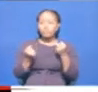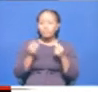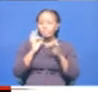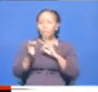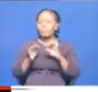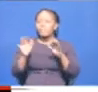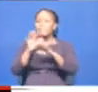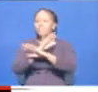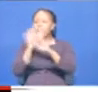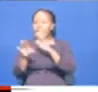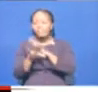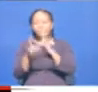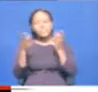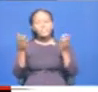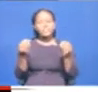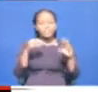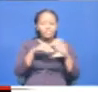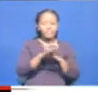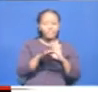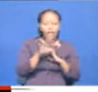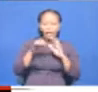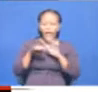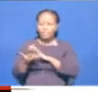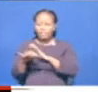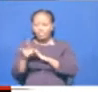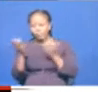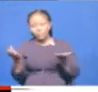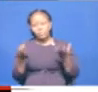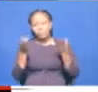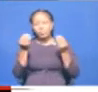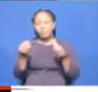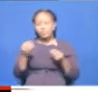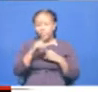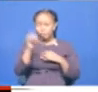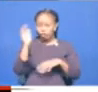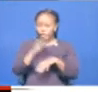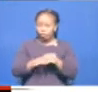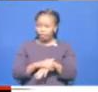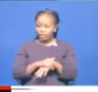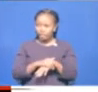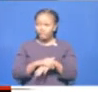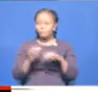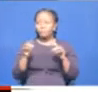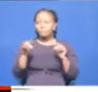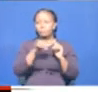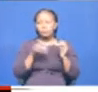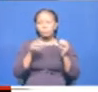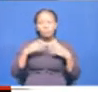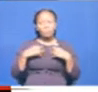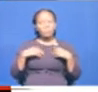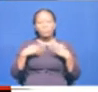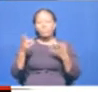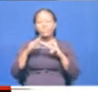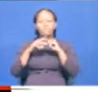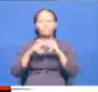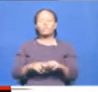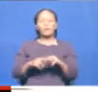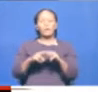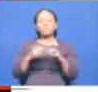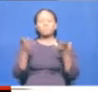easily accessible, is convenient to you, there's that lower dependence on vehicles, and